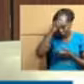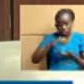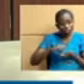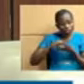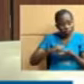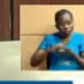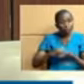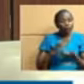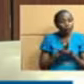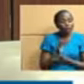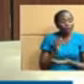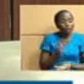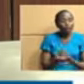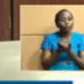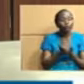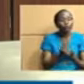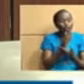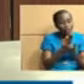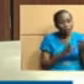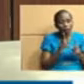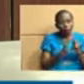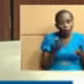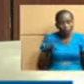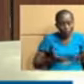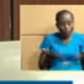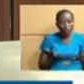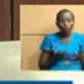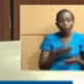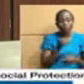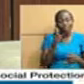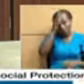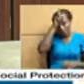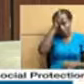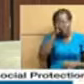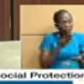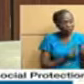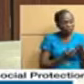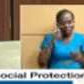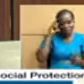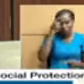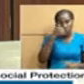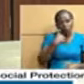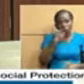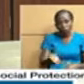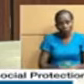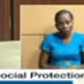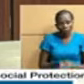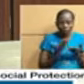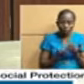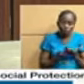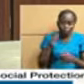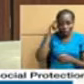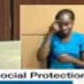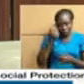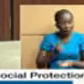catered for some of the very critical needs of the people in the villages. They did not even wait for government, because they waited and government